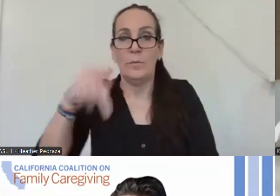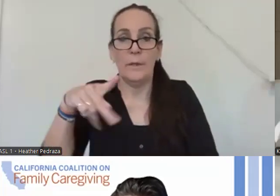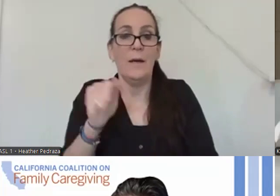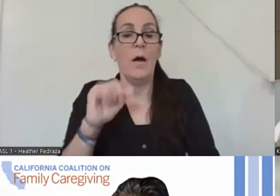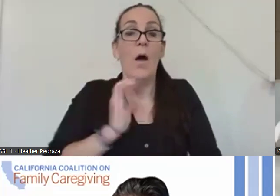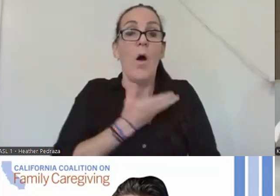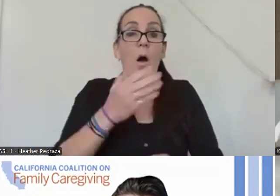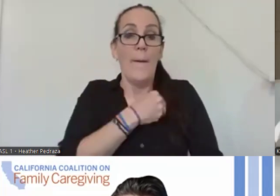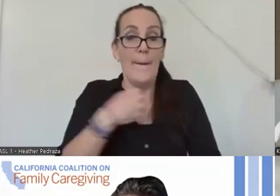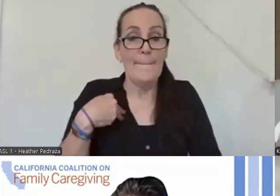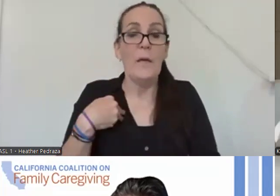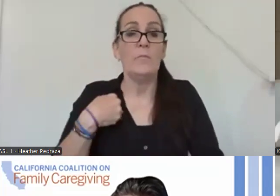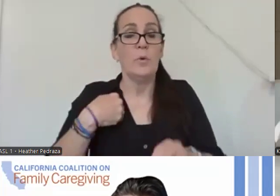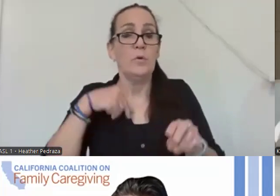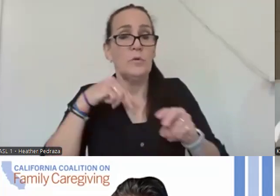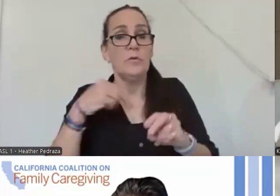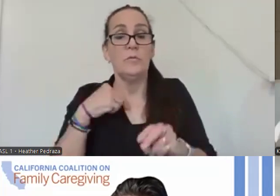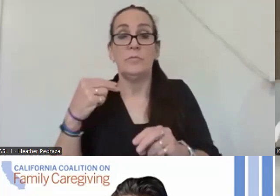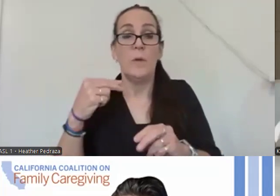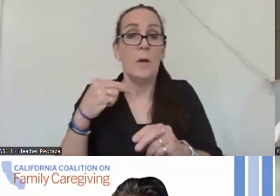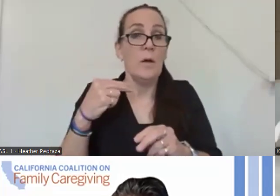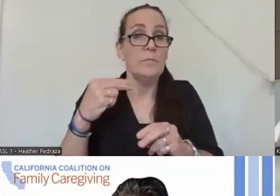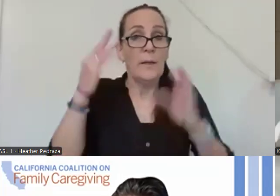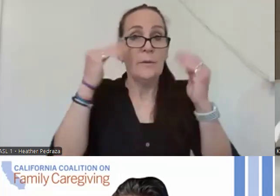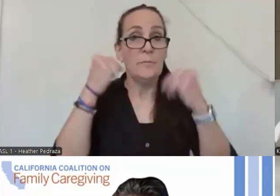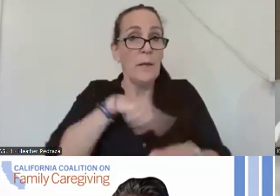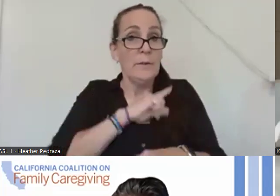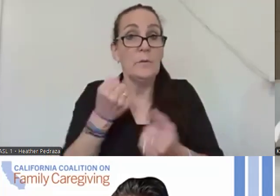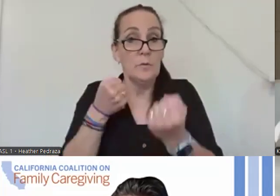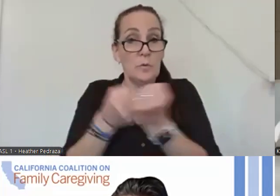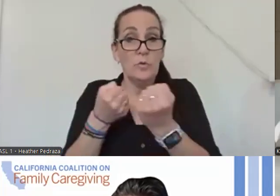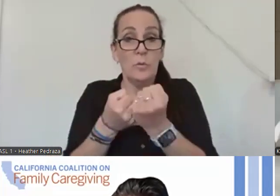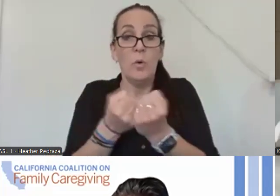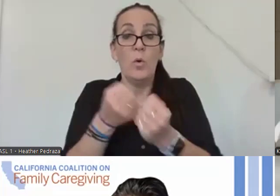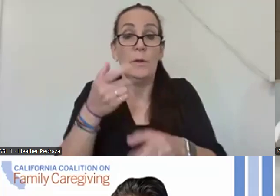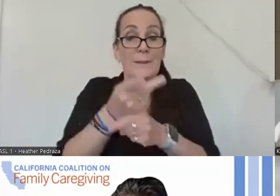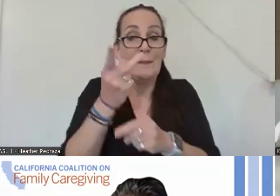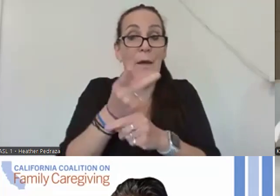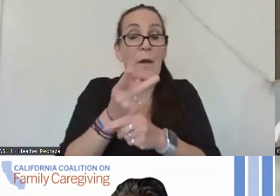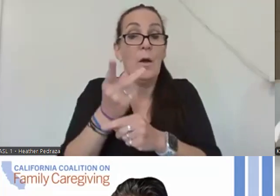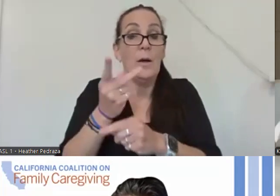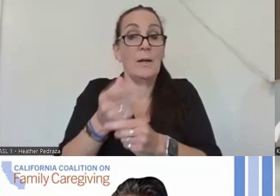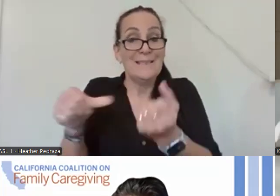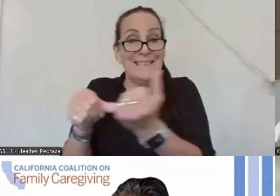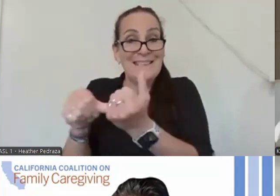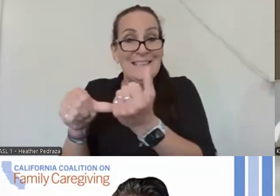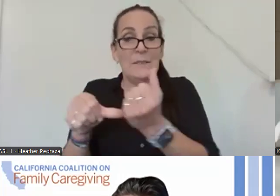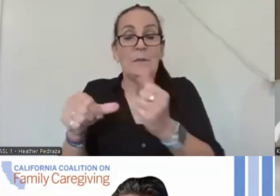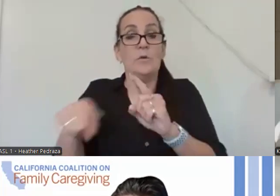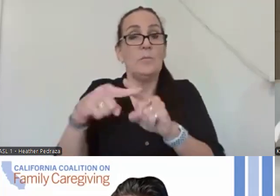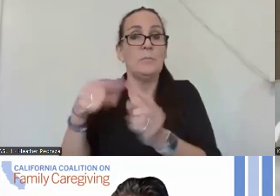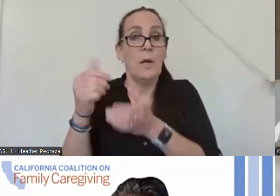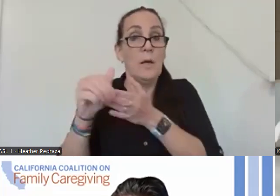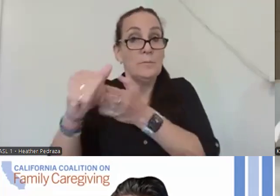for caregiving assistance and guidance. We have 4.4 million family caregivers in California. I understand not every Californian is